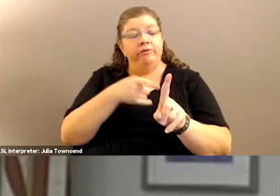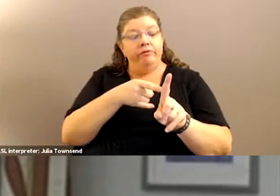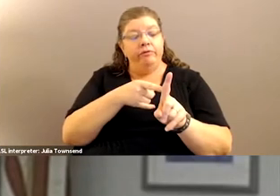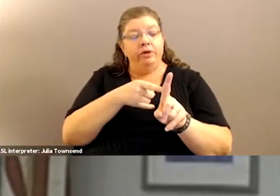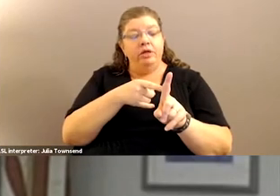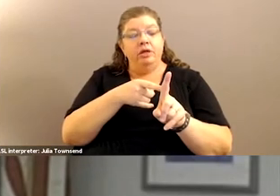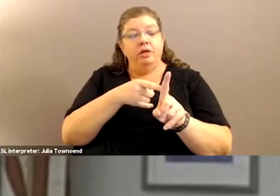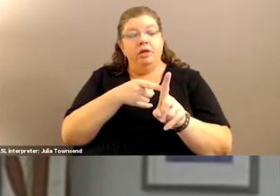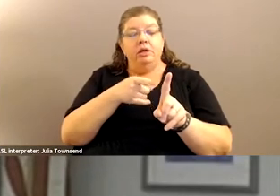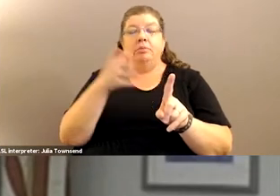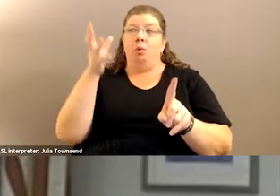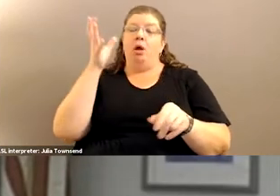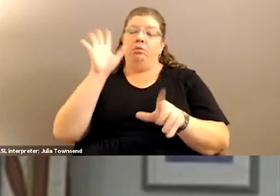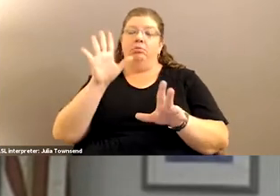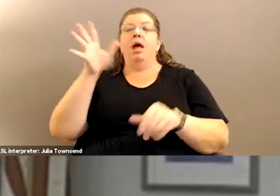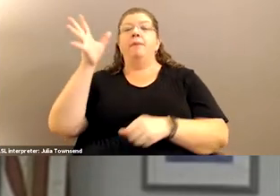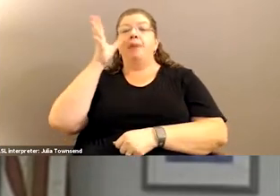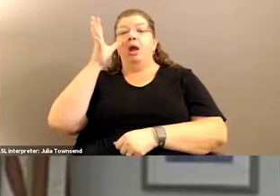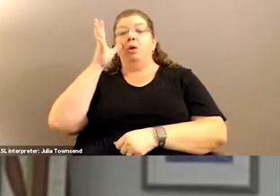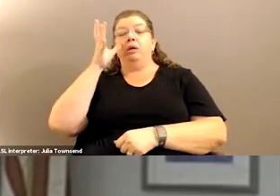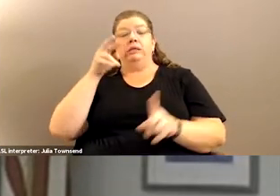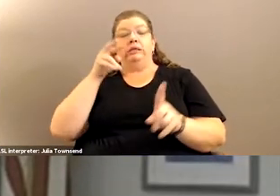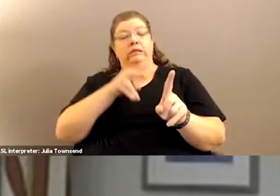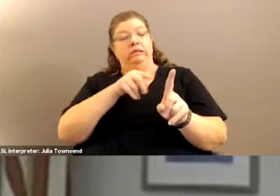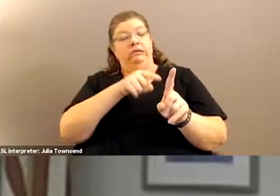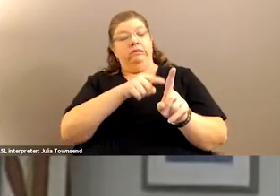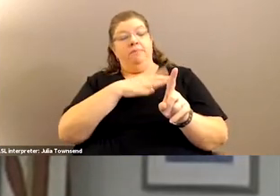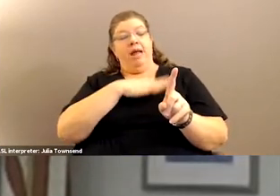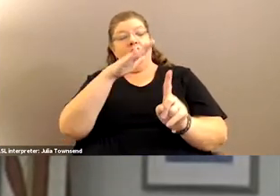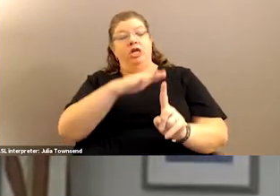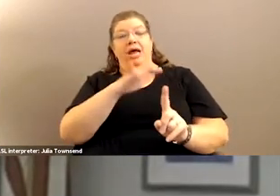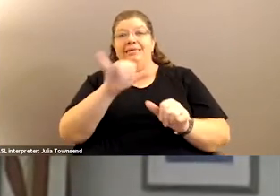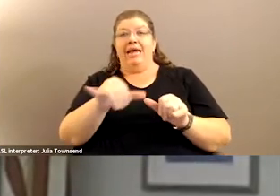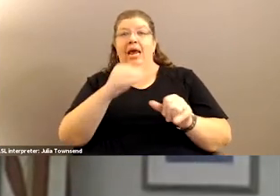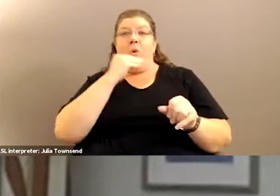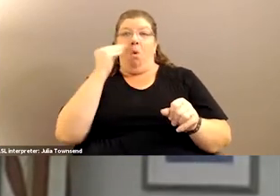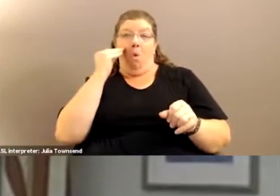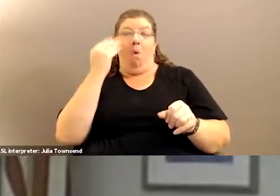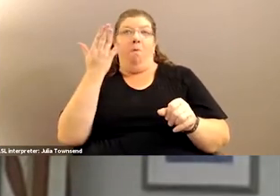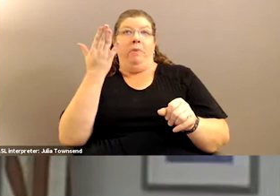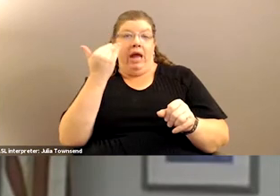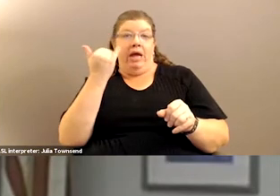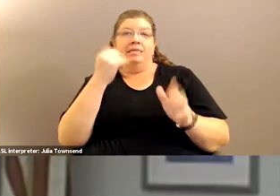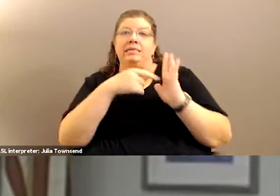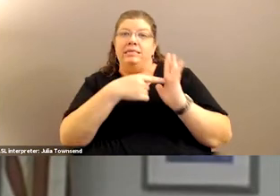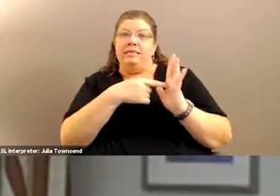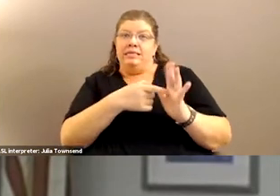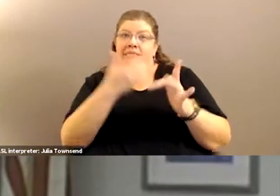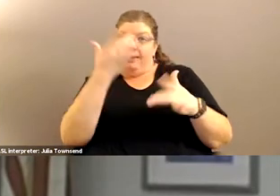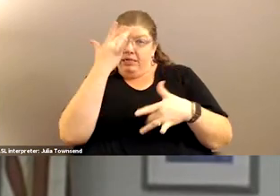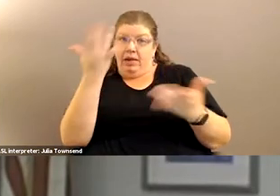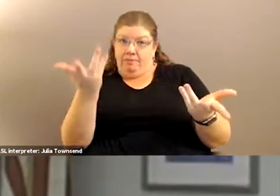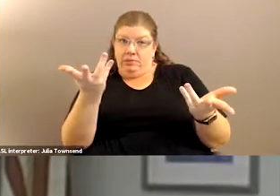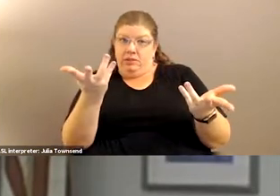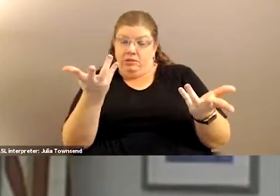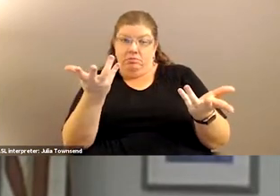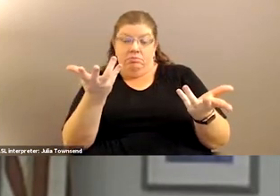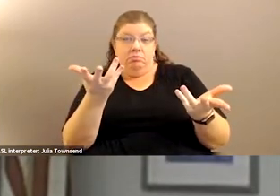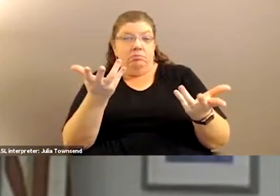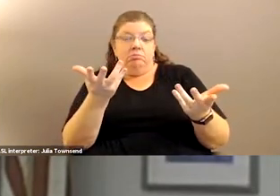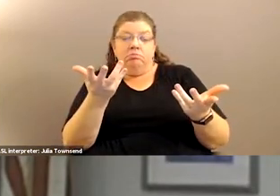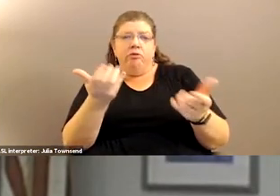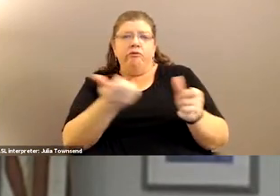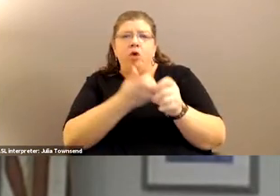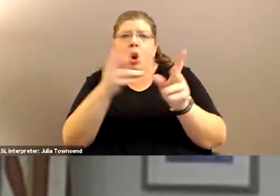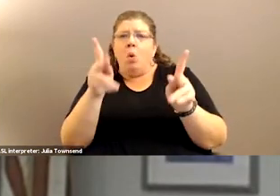a a parent on crisis go says my child is staying home because of symptoms is there follow up